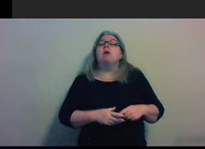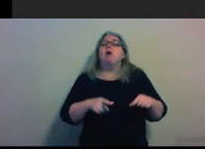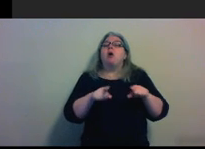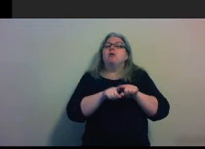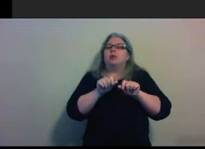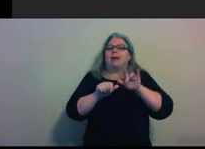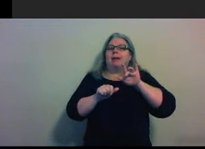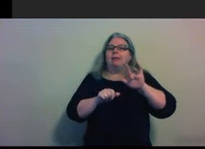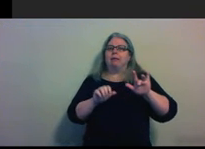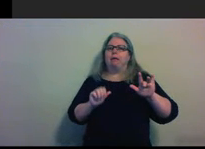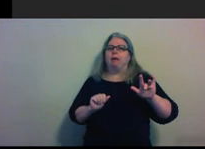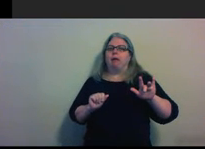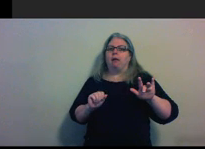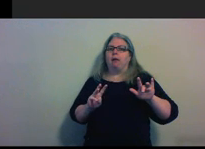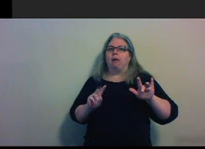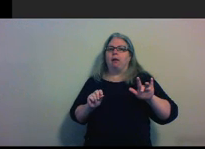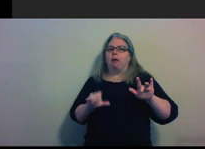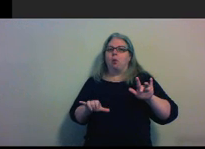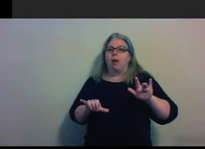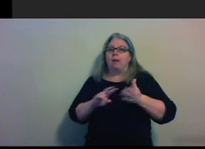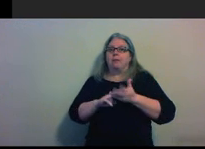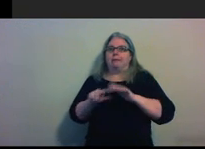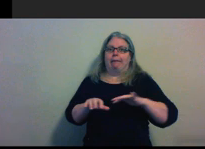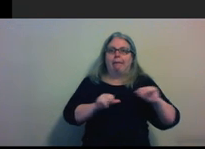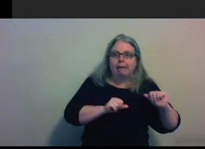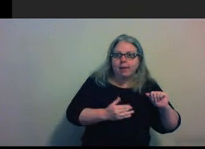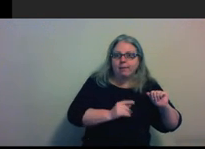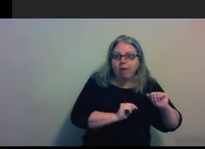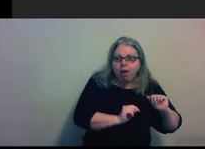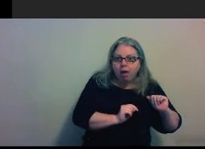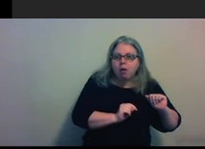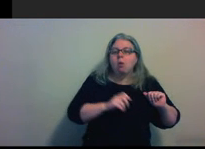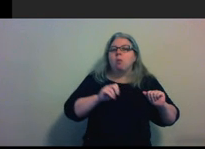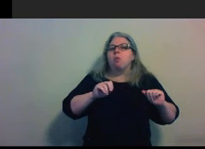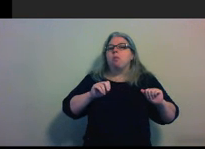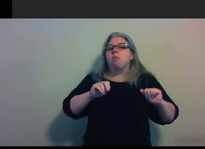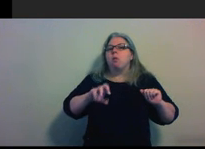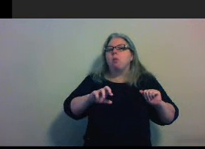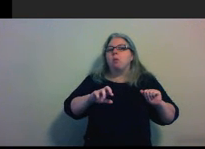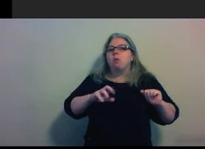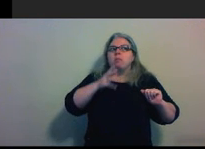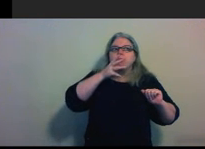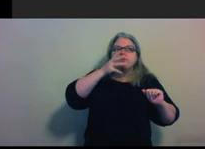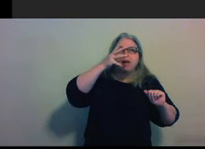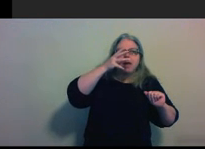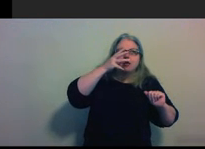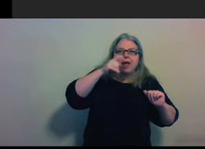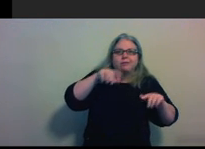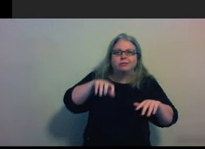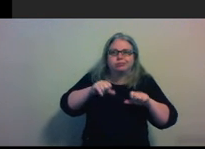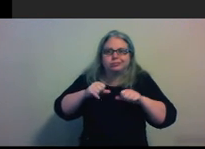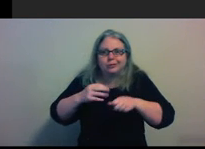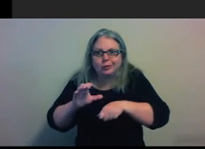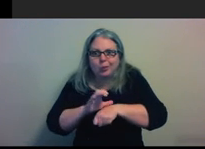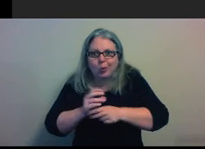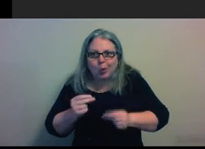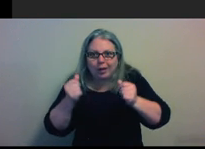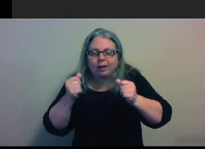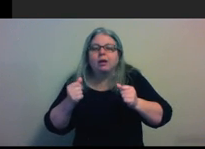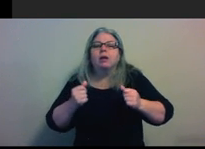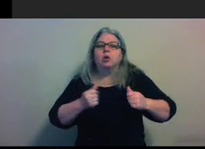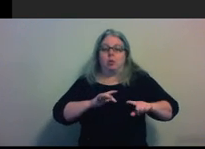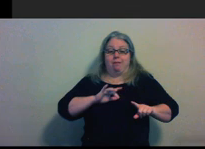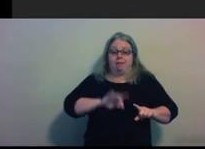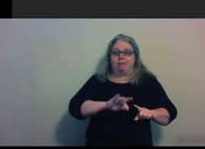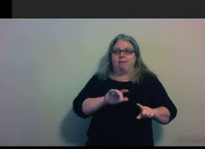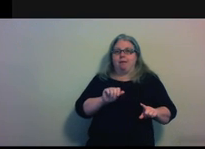to let your teacher know that you had to step away, whether it's because you needed to use the restroom or if, let's say, your parents need to use your computer really